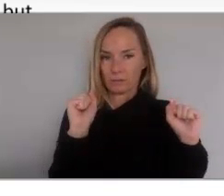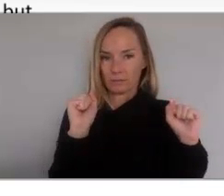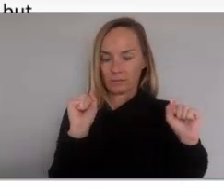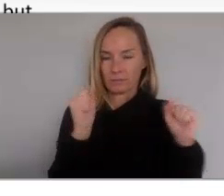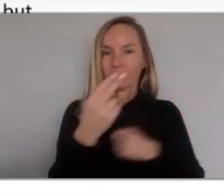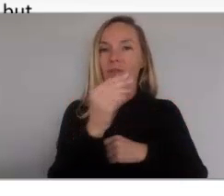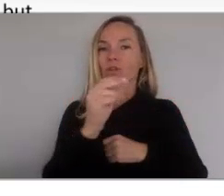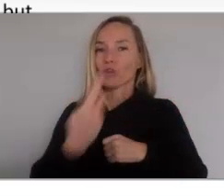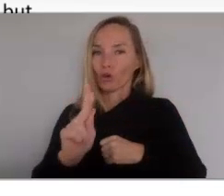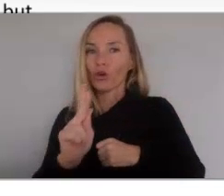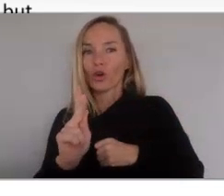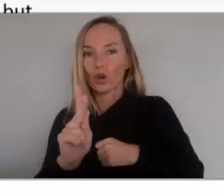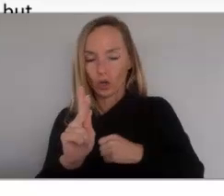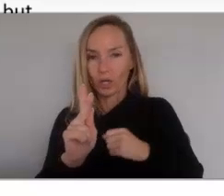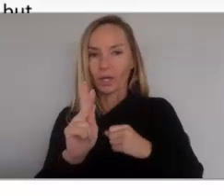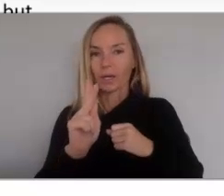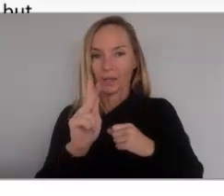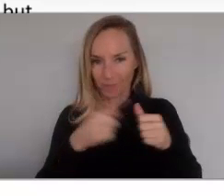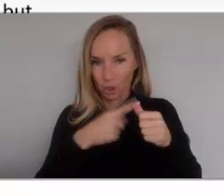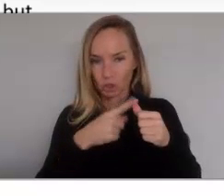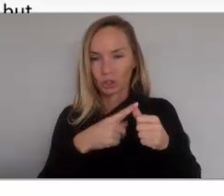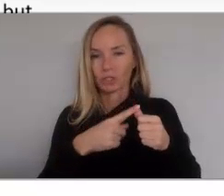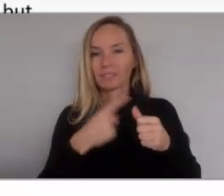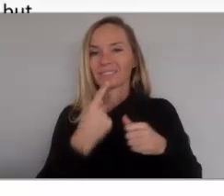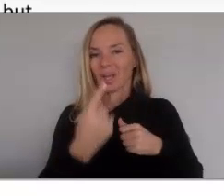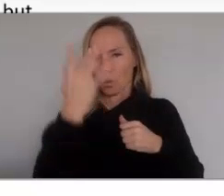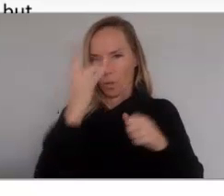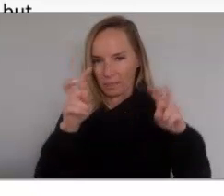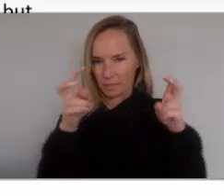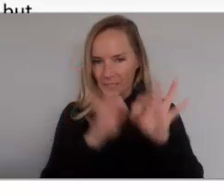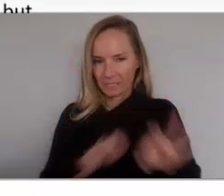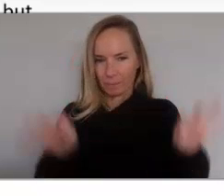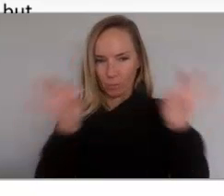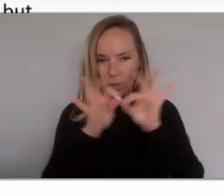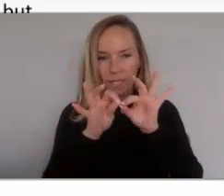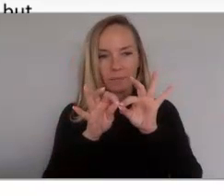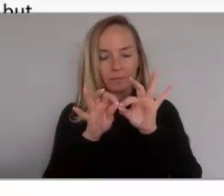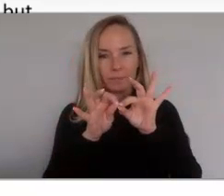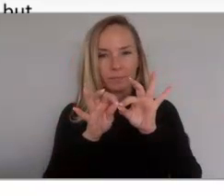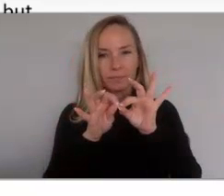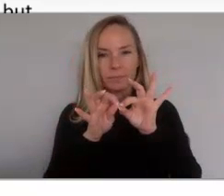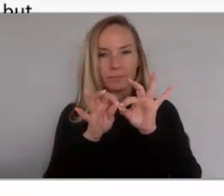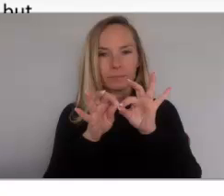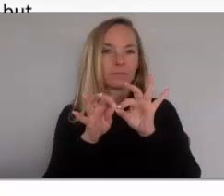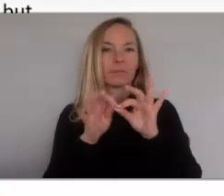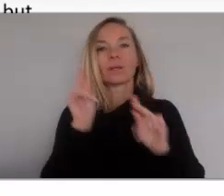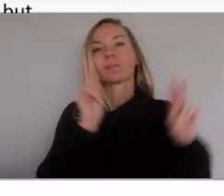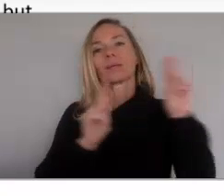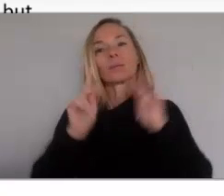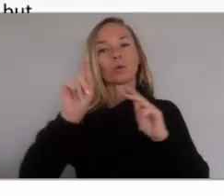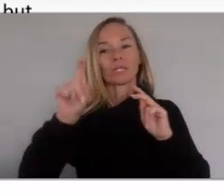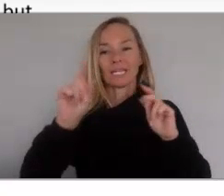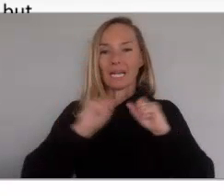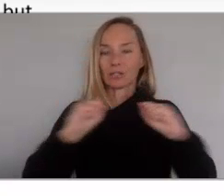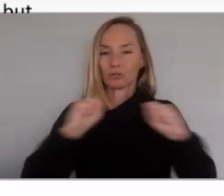our introduction paragraph, first we need the hook, which tells why the topic is important. Our hook is, people need